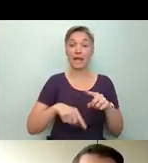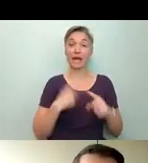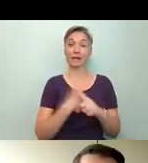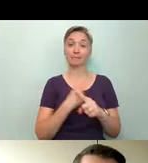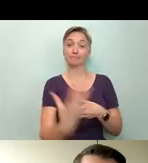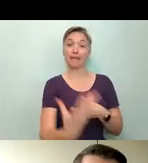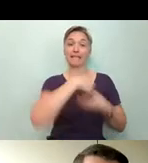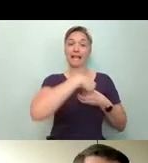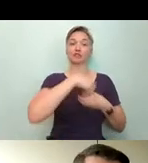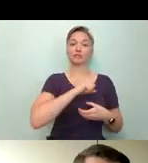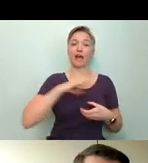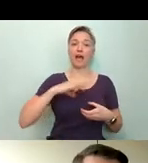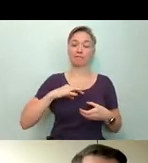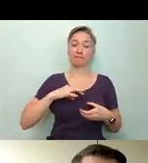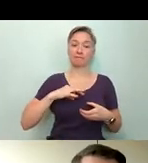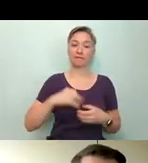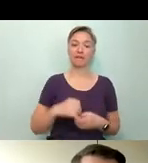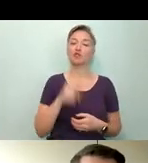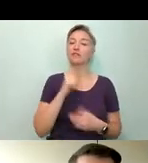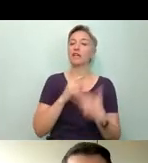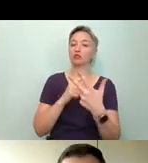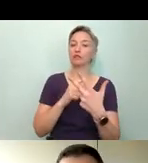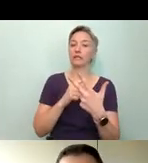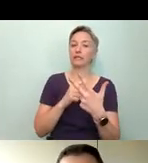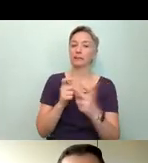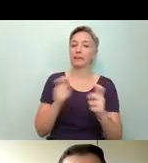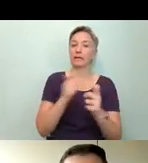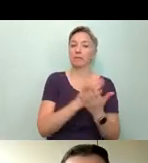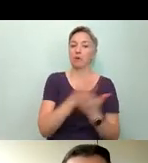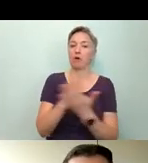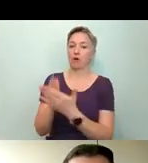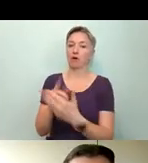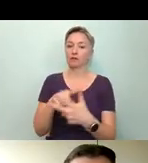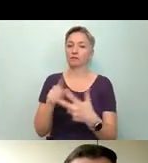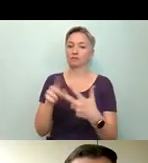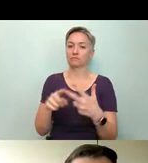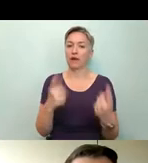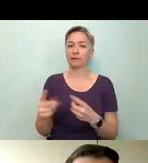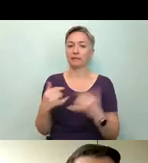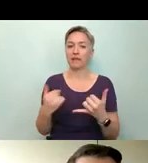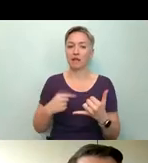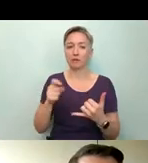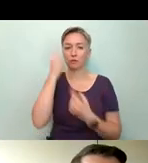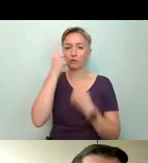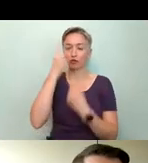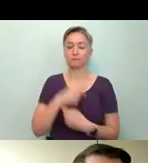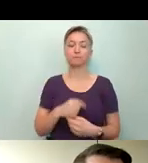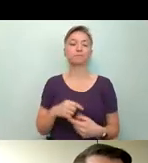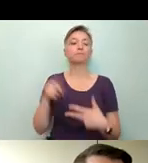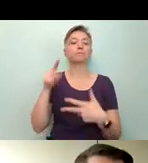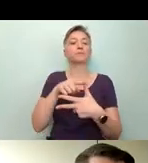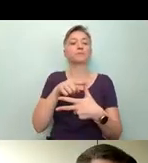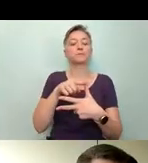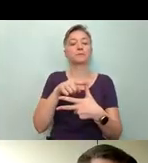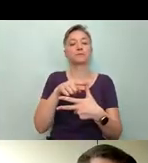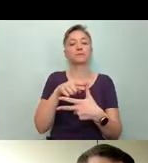primary factors or components, you know, at play today that we really need to consider. The first of which is